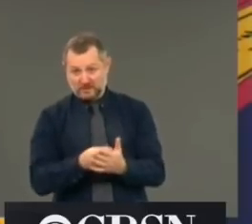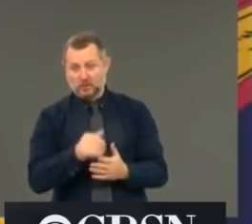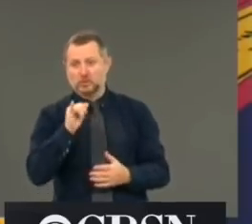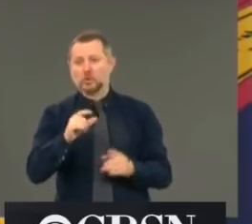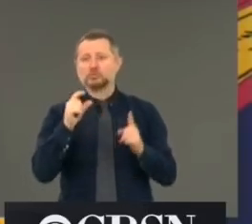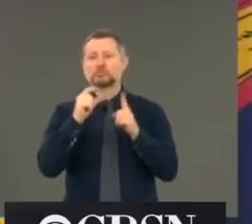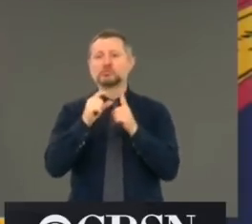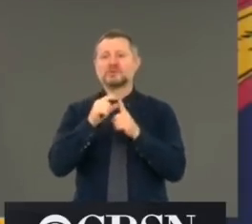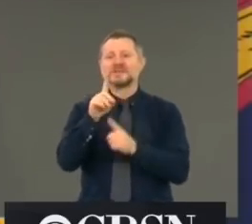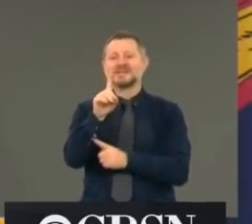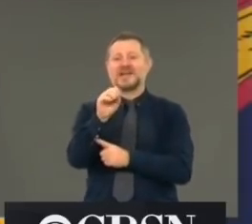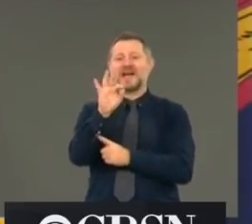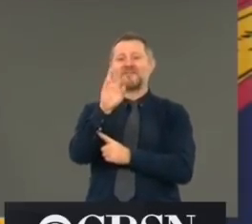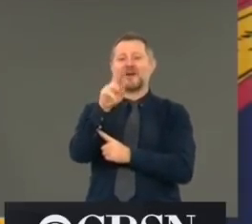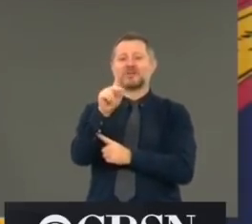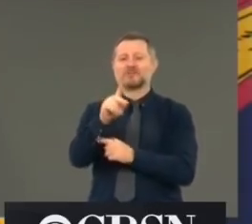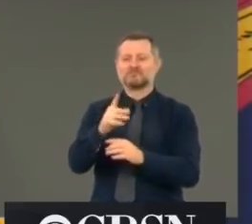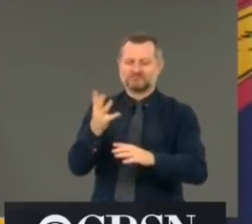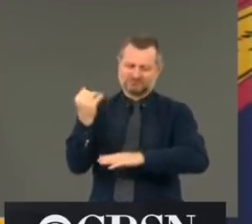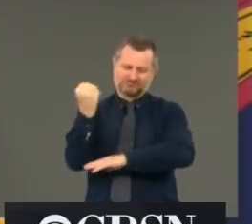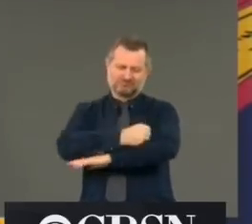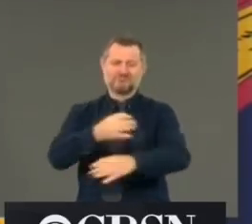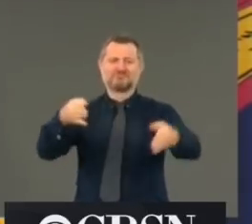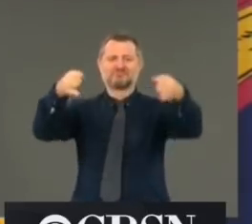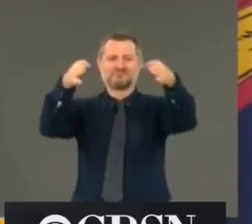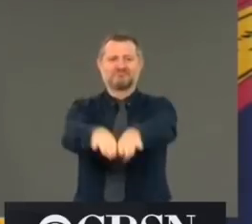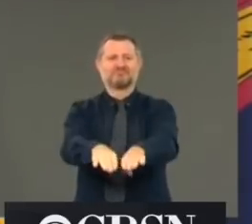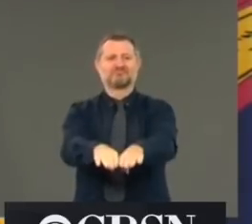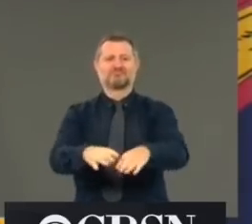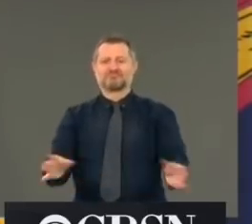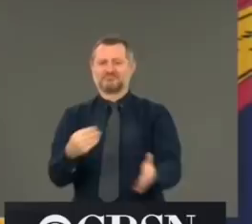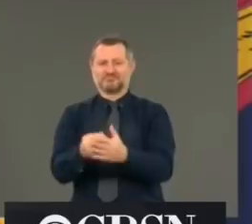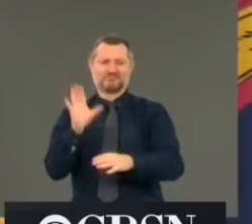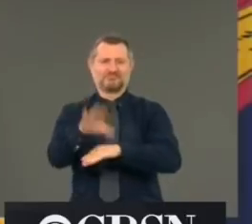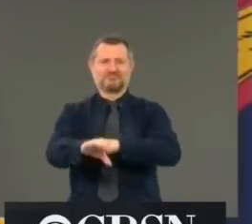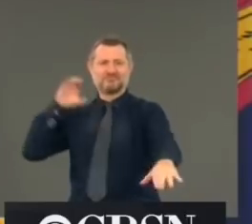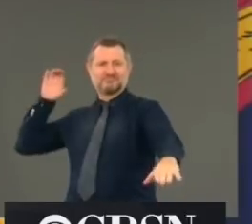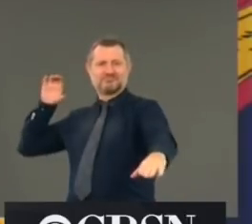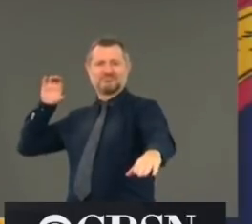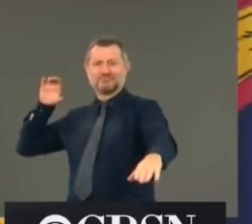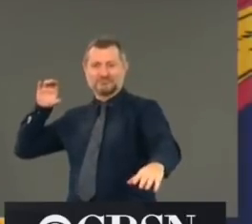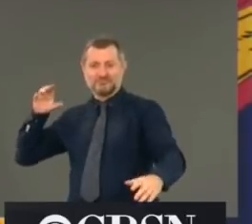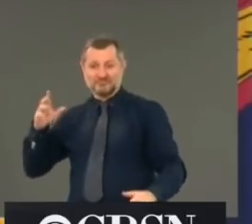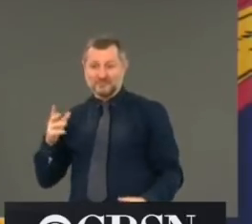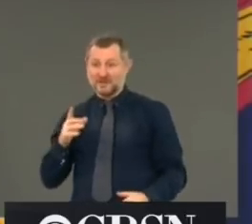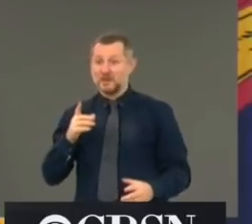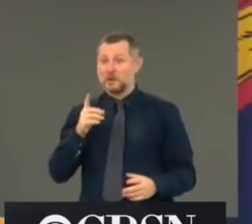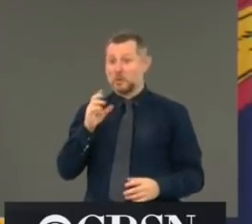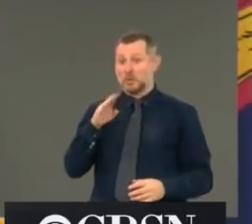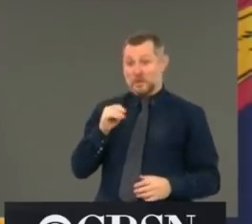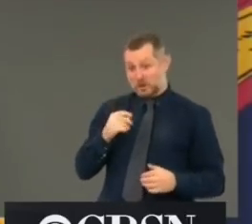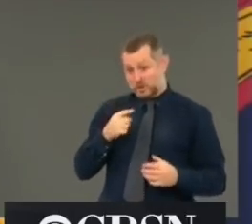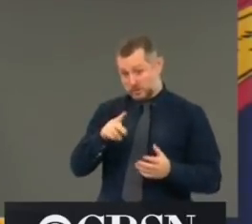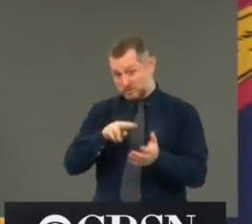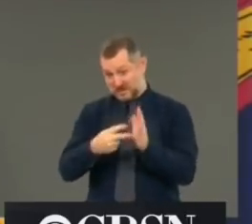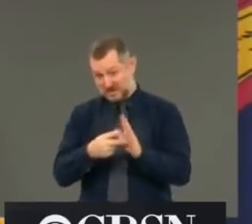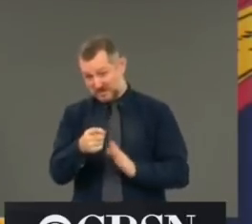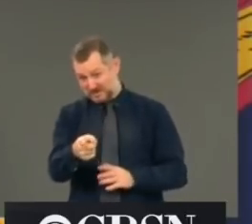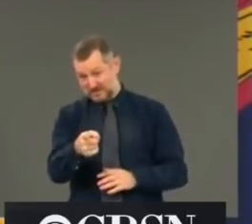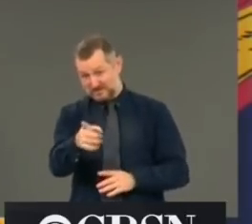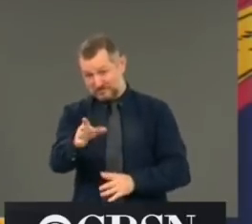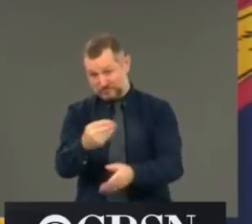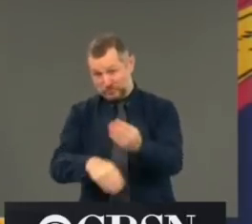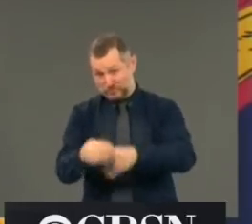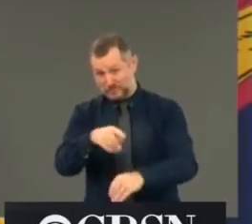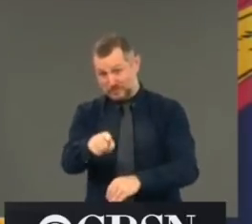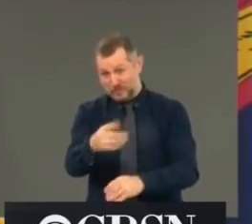City wants to move out $1 billion out of the state, out of the police budget. Yeah, that they can, whatever the budget they want is